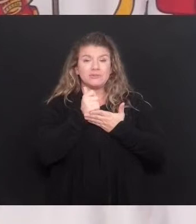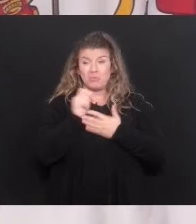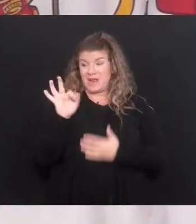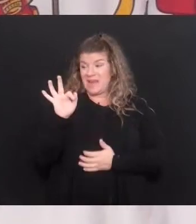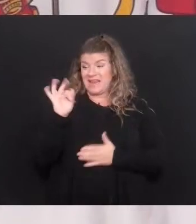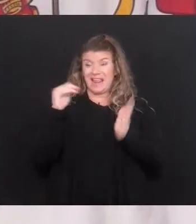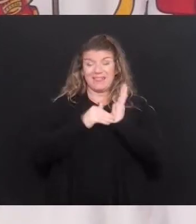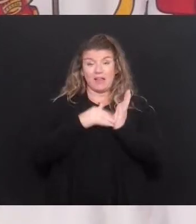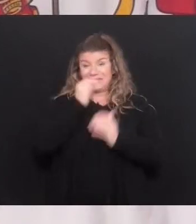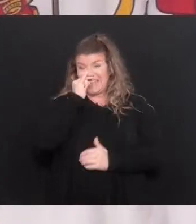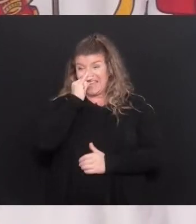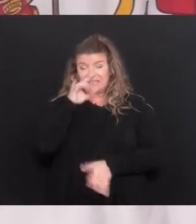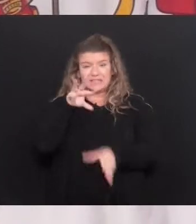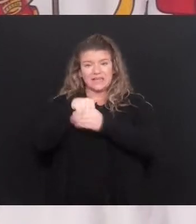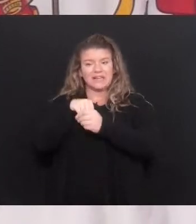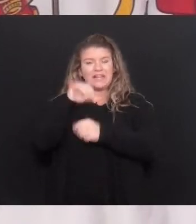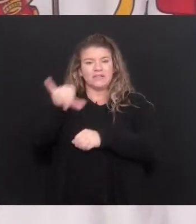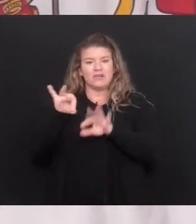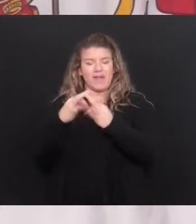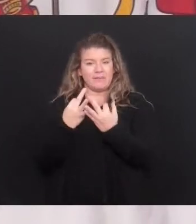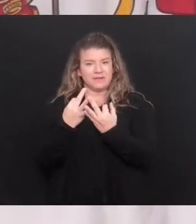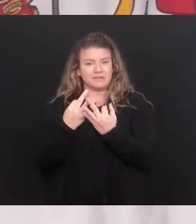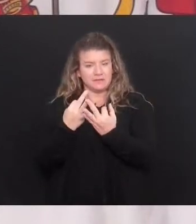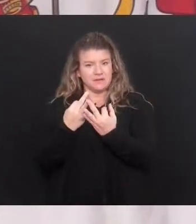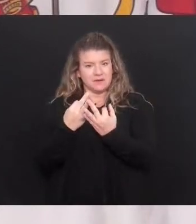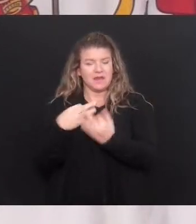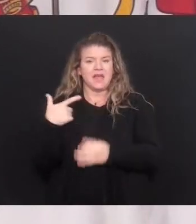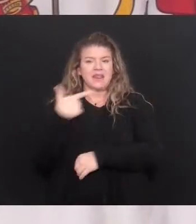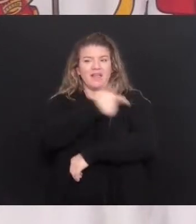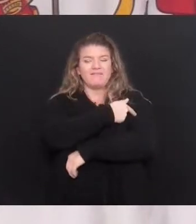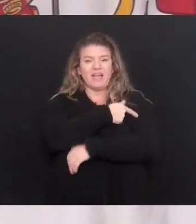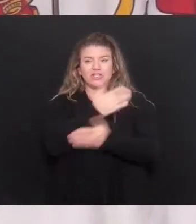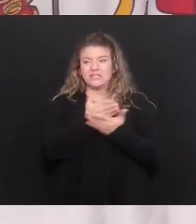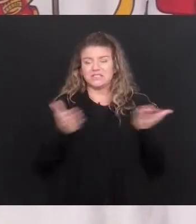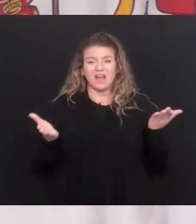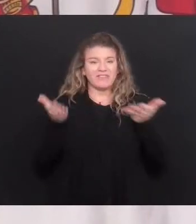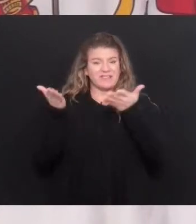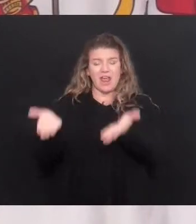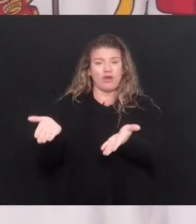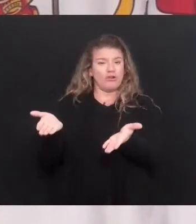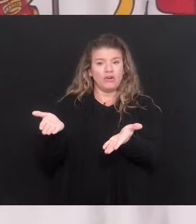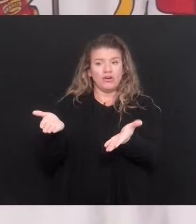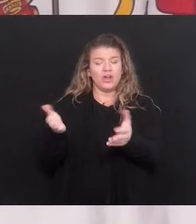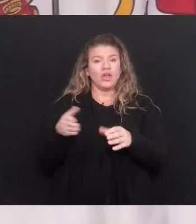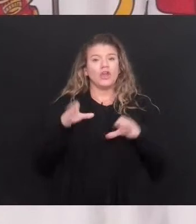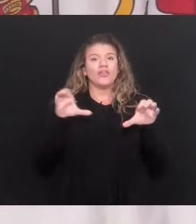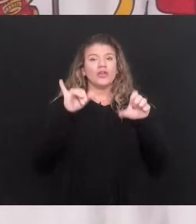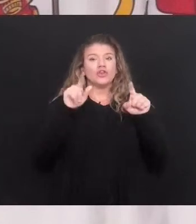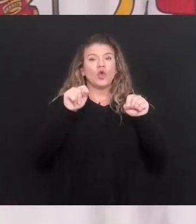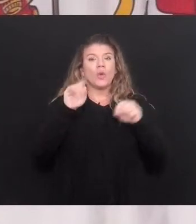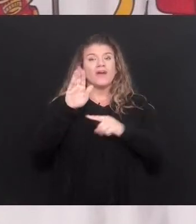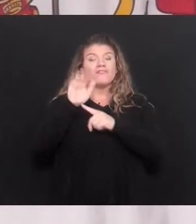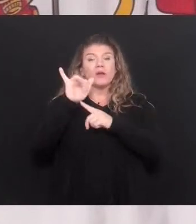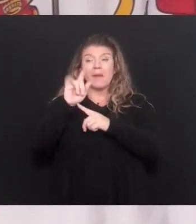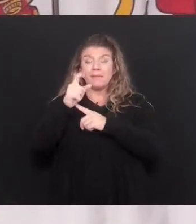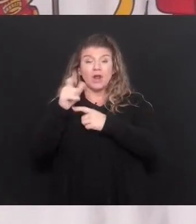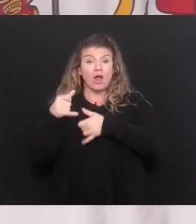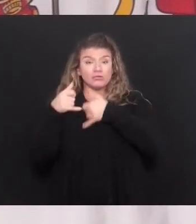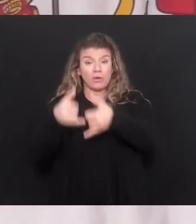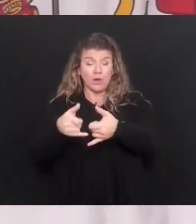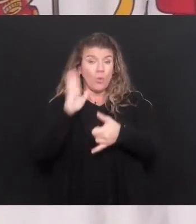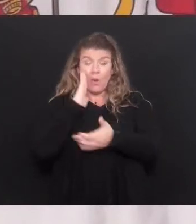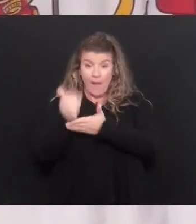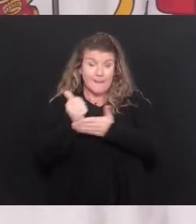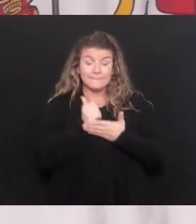19,000 kids that are in those families. All the vaccine stuff is up there. Our Do It for Baby Dog Stakes will help